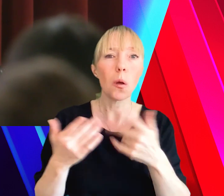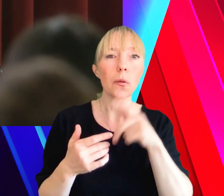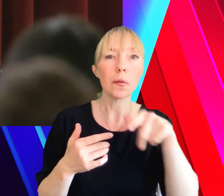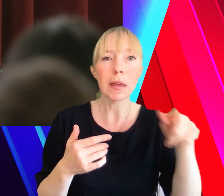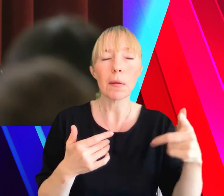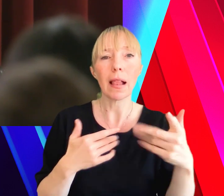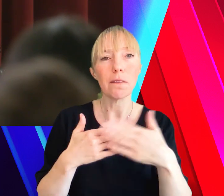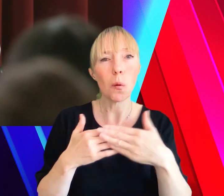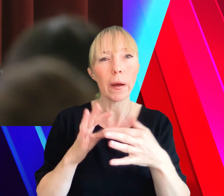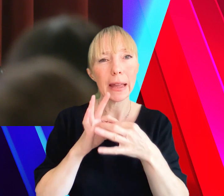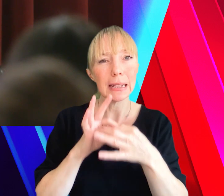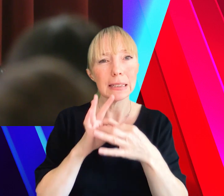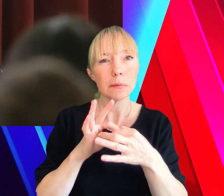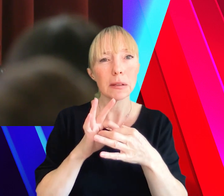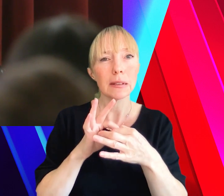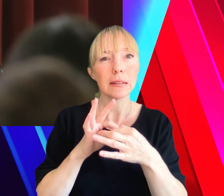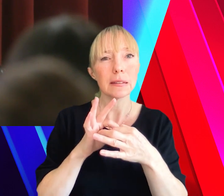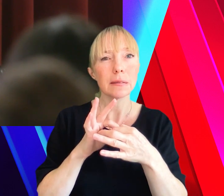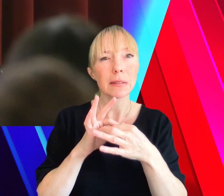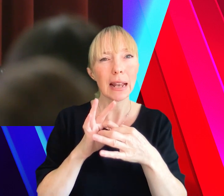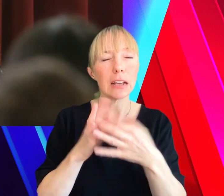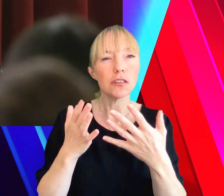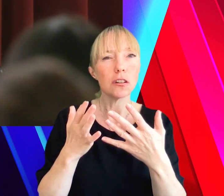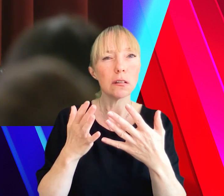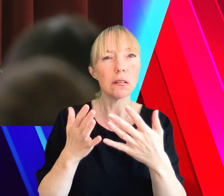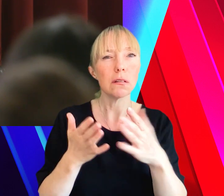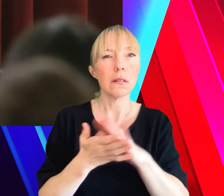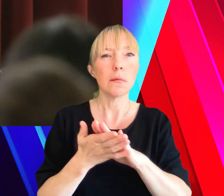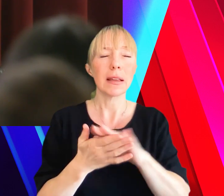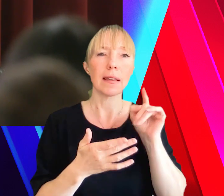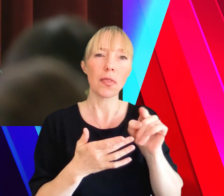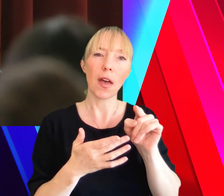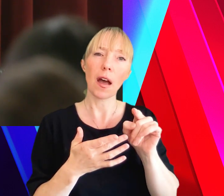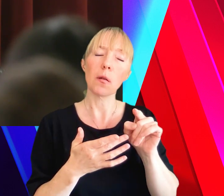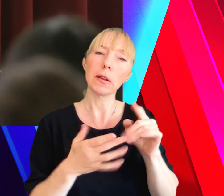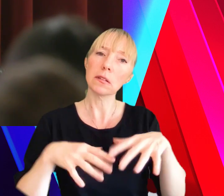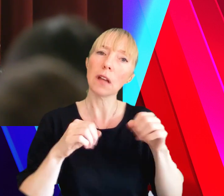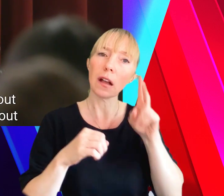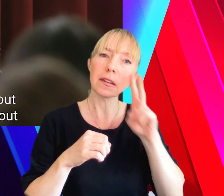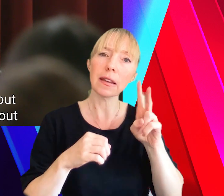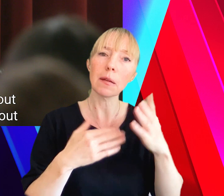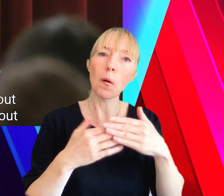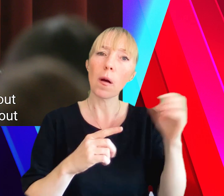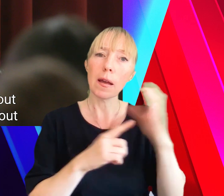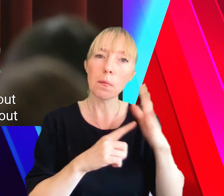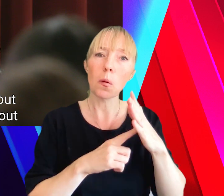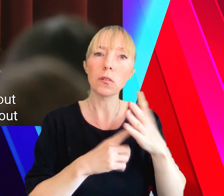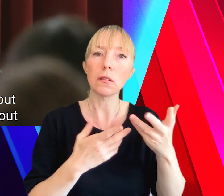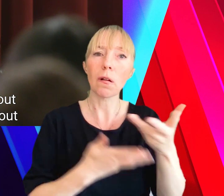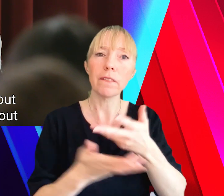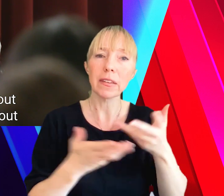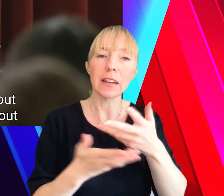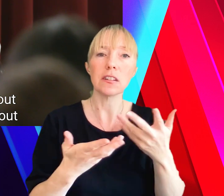also having that really intimate connection when we're doing so. And I think that within those lines we're going to see some really important conversations being